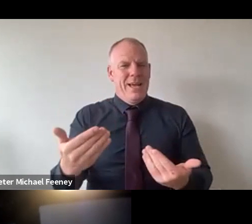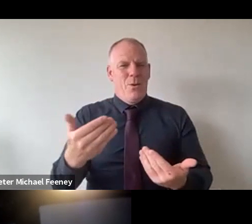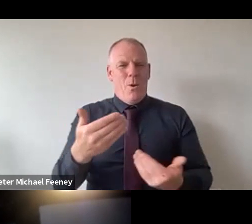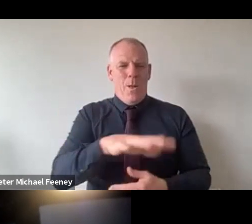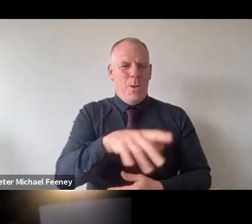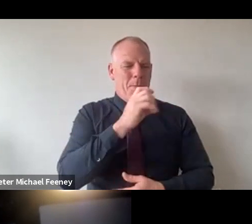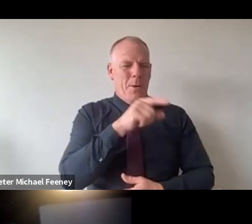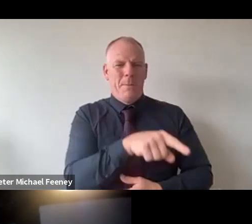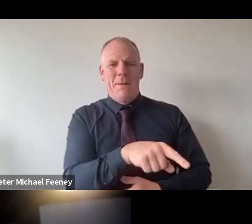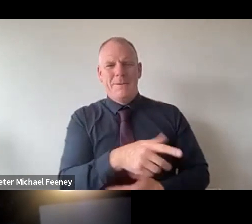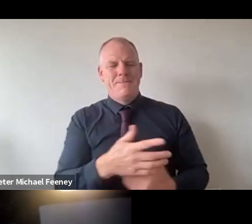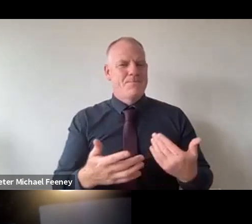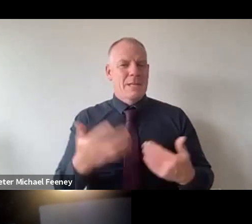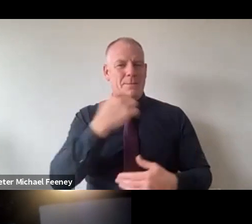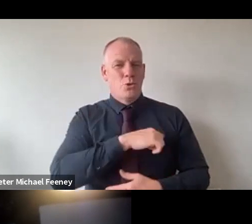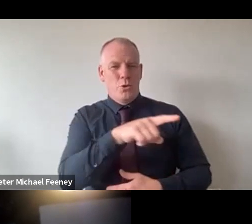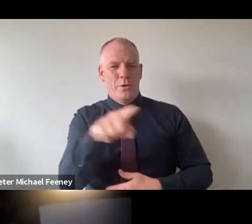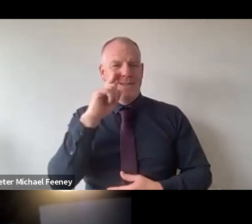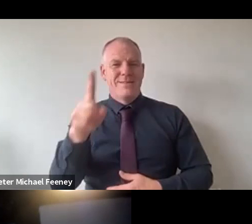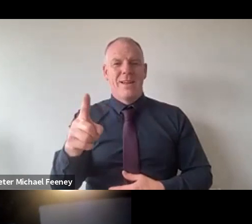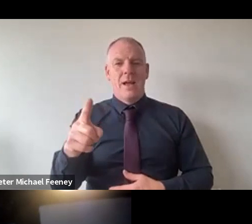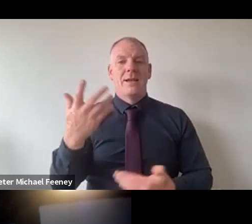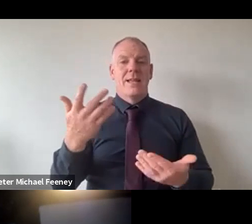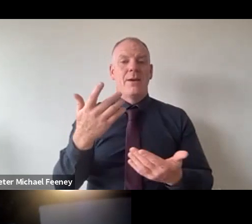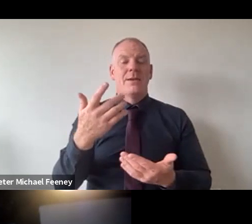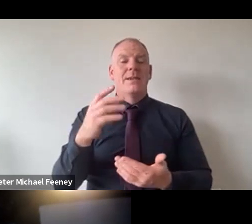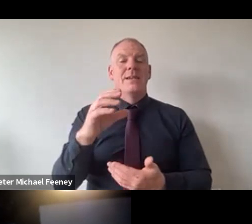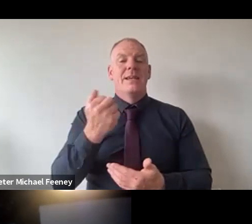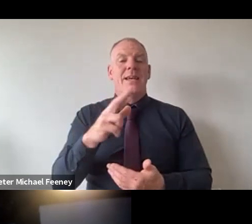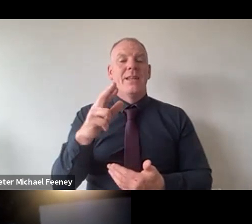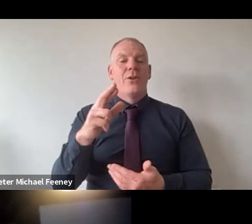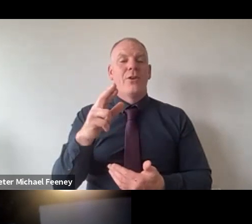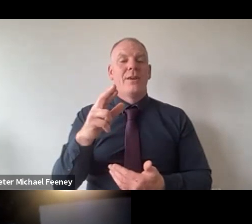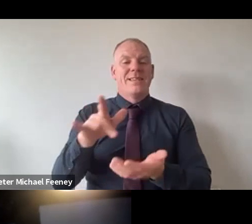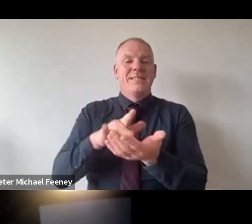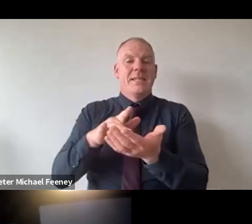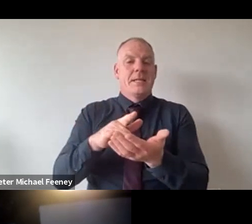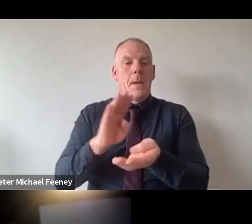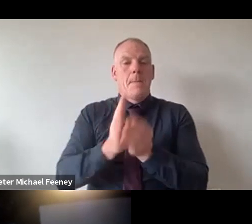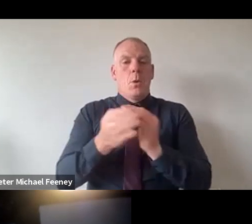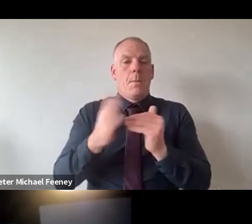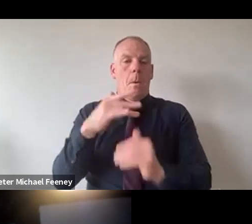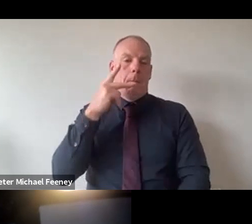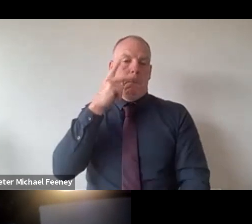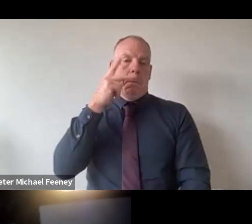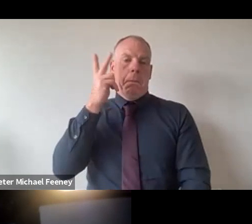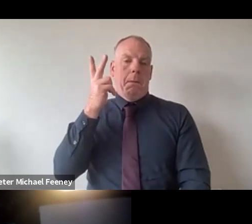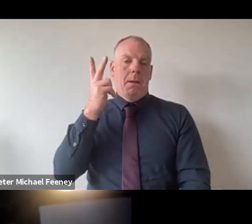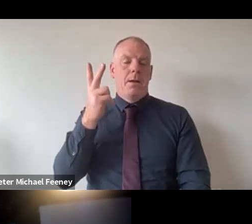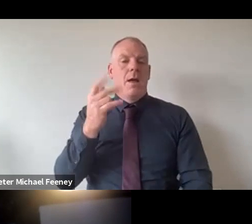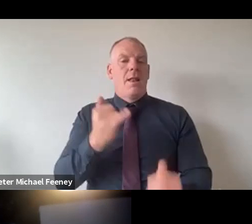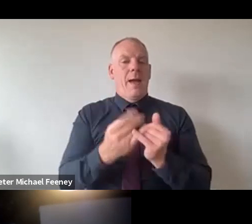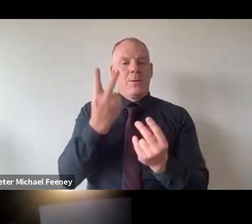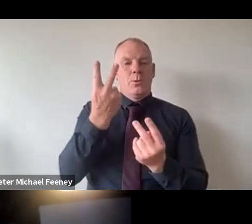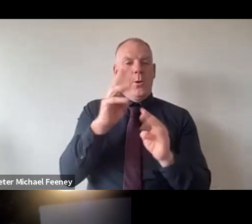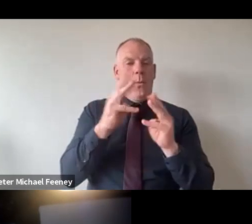And as I'm sure you have all seen now, the inner city now starting to get very gentrified, in that it's two worlds. It's the most